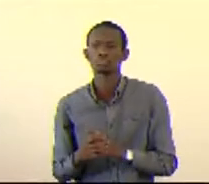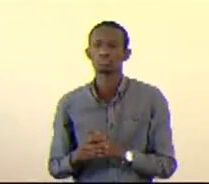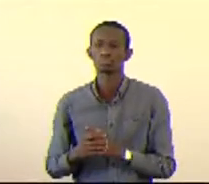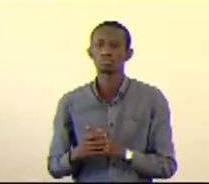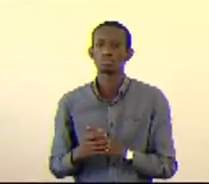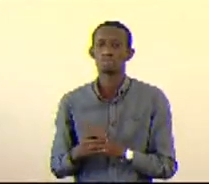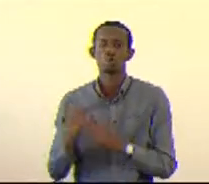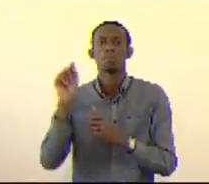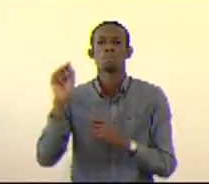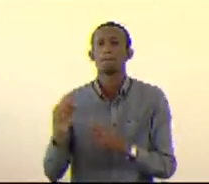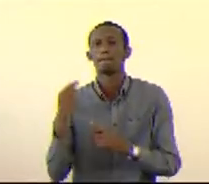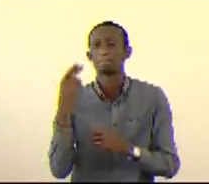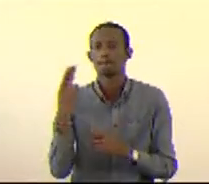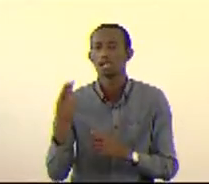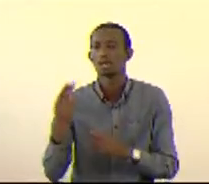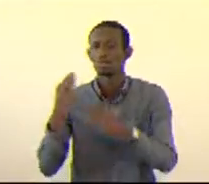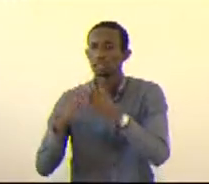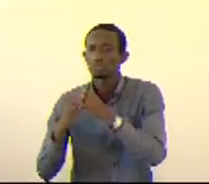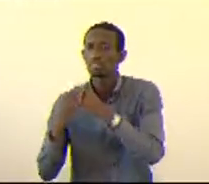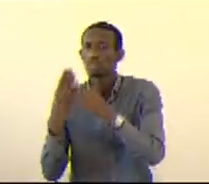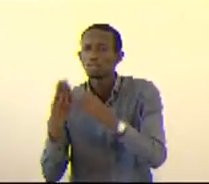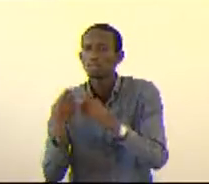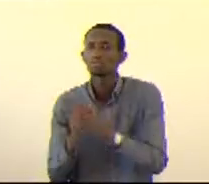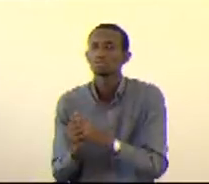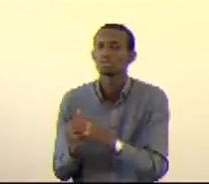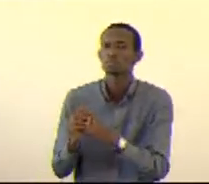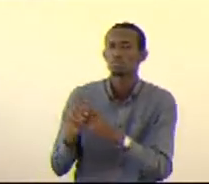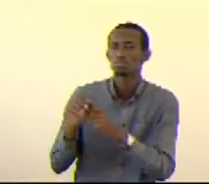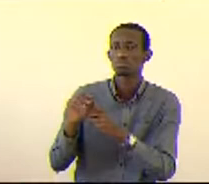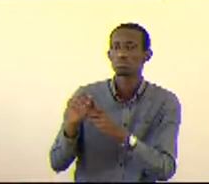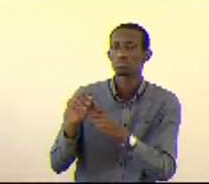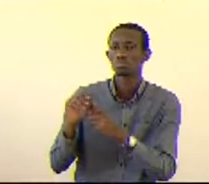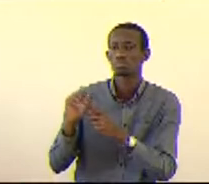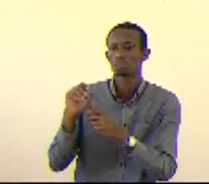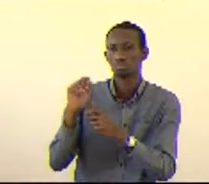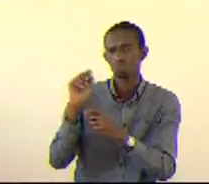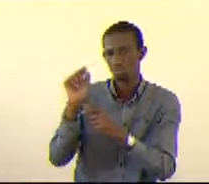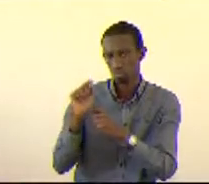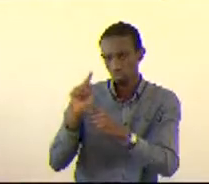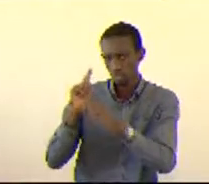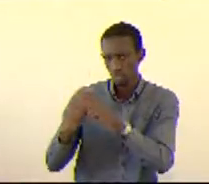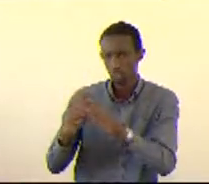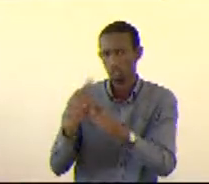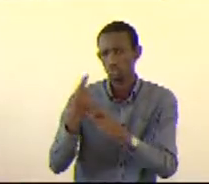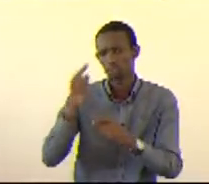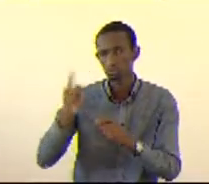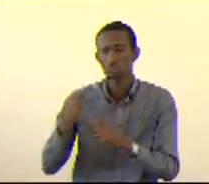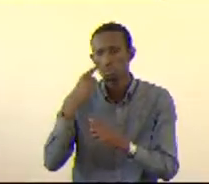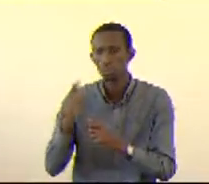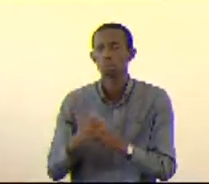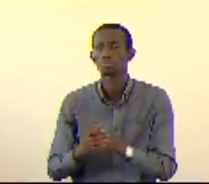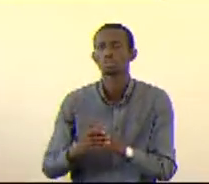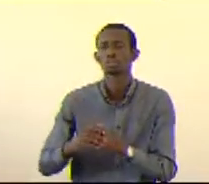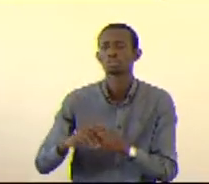by 1,000. And so if you multiply by 1,000, that is what you are going to get in joules per kilogram, just like we